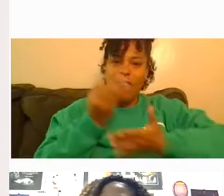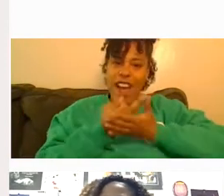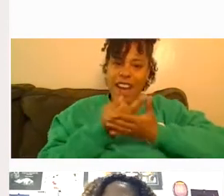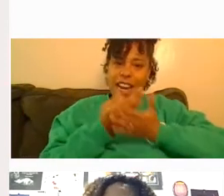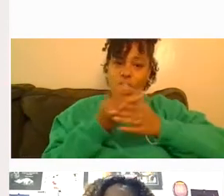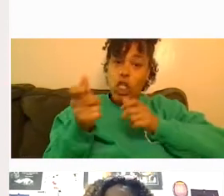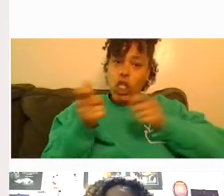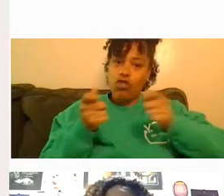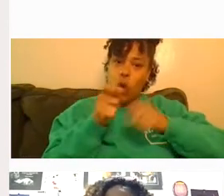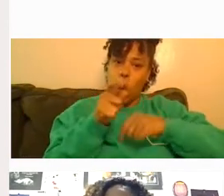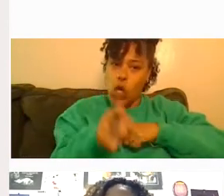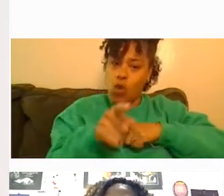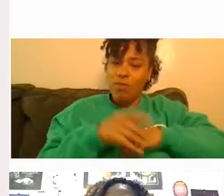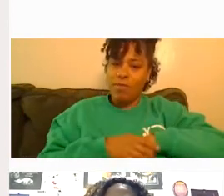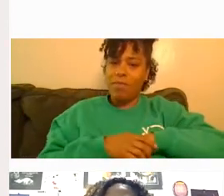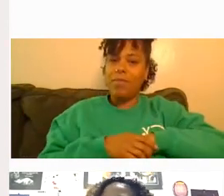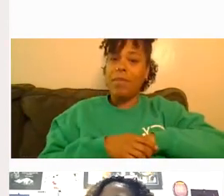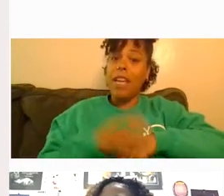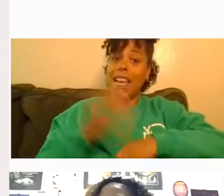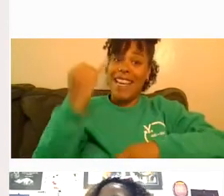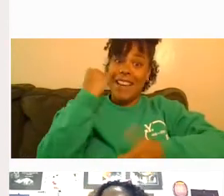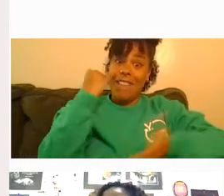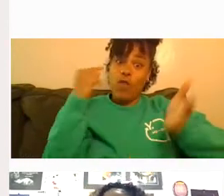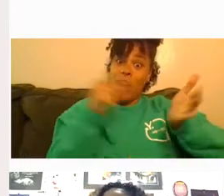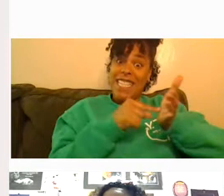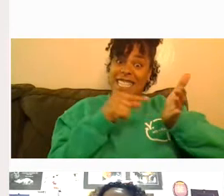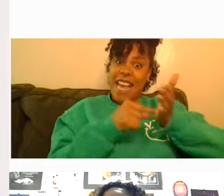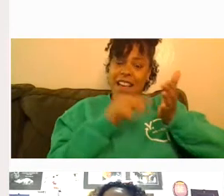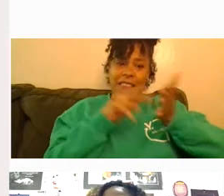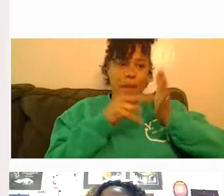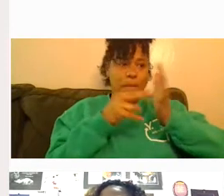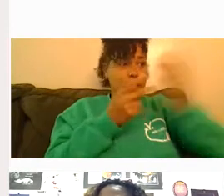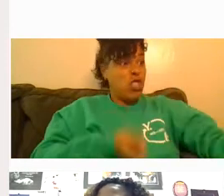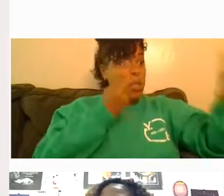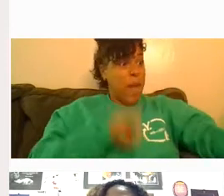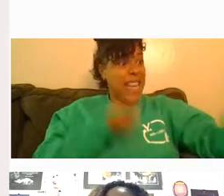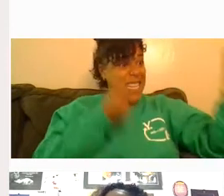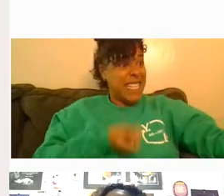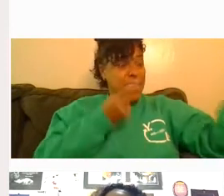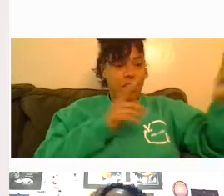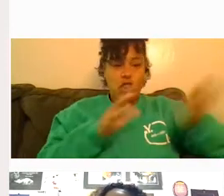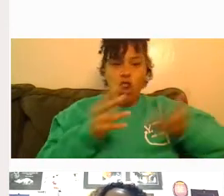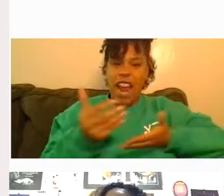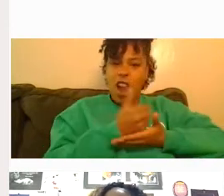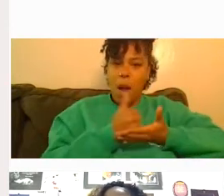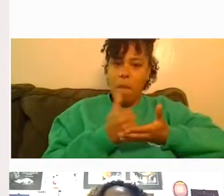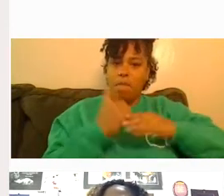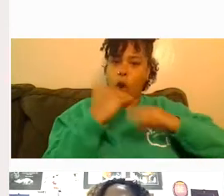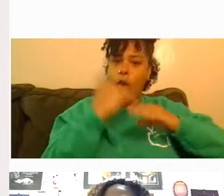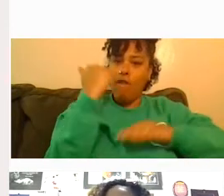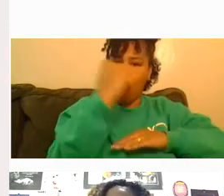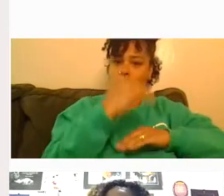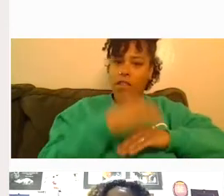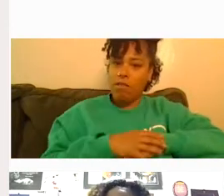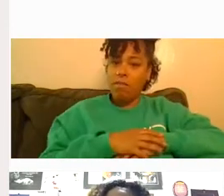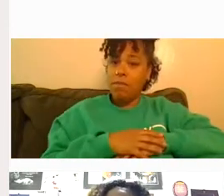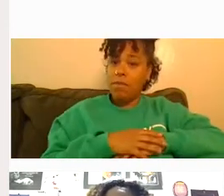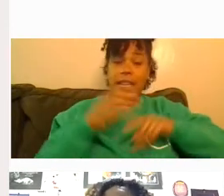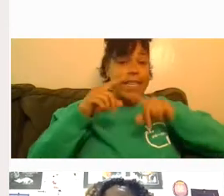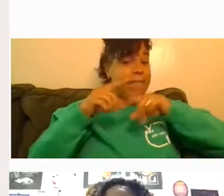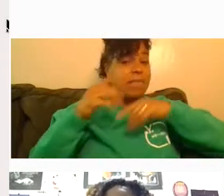you're in a debt cycle, you're outspending your income. No matter what your source of income is, it's being